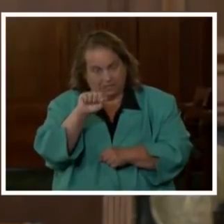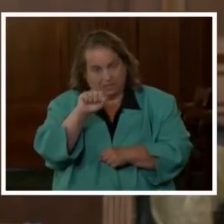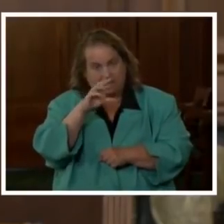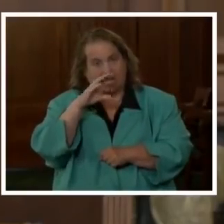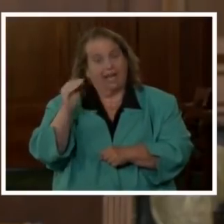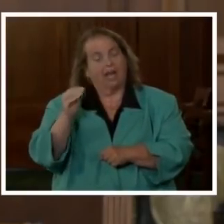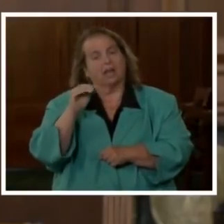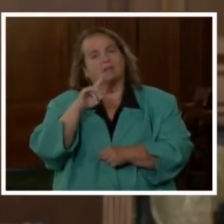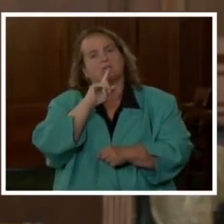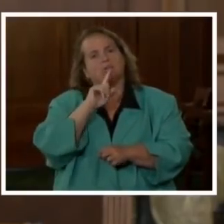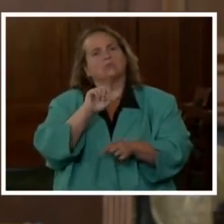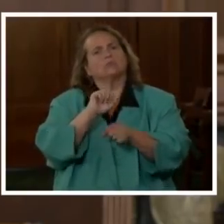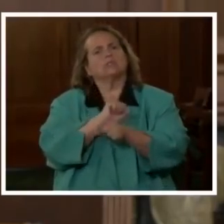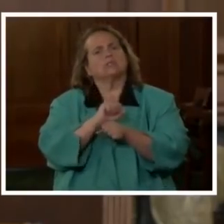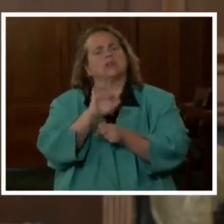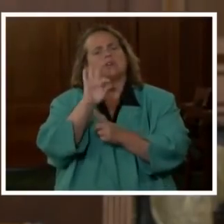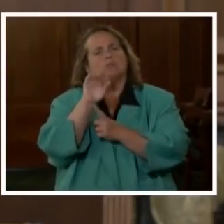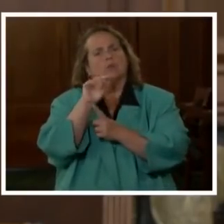The footage that